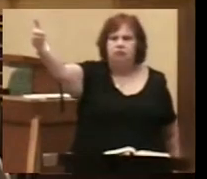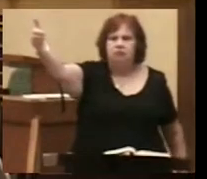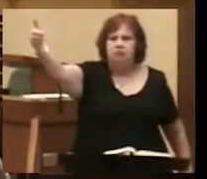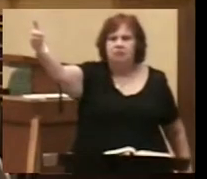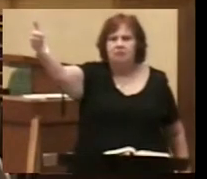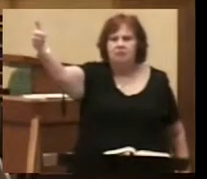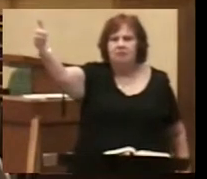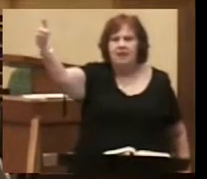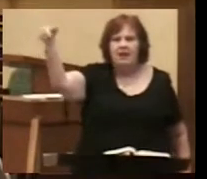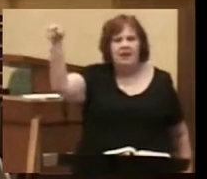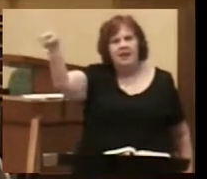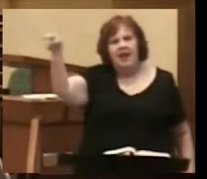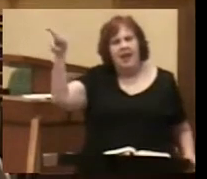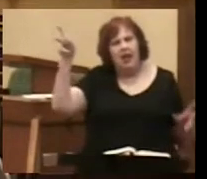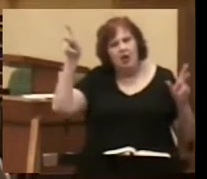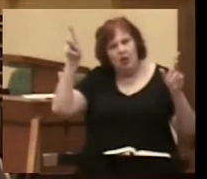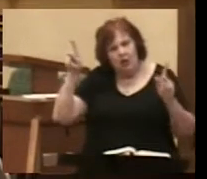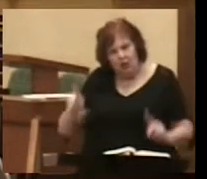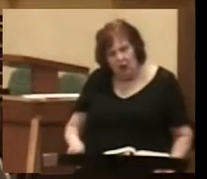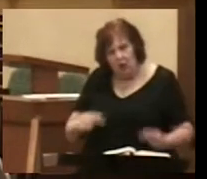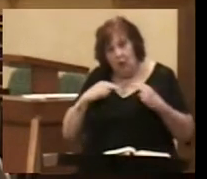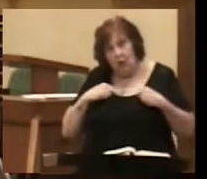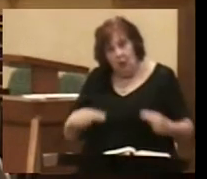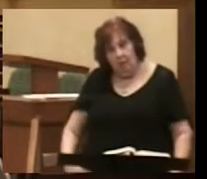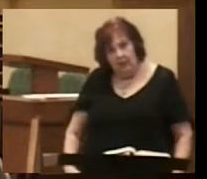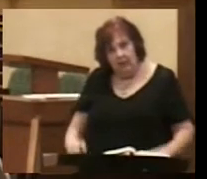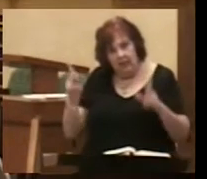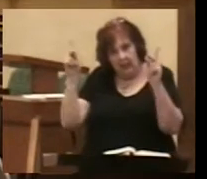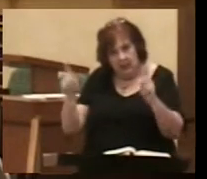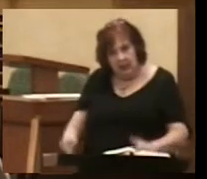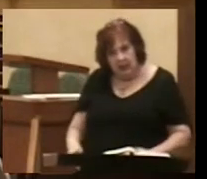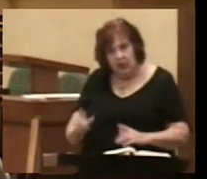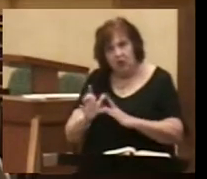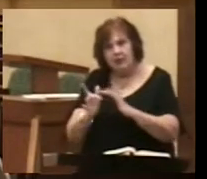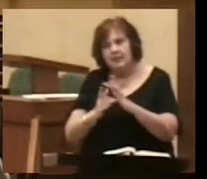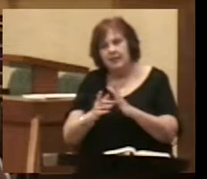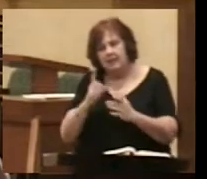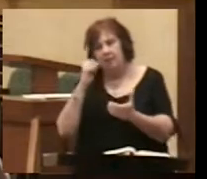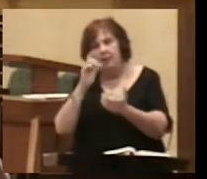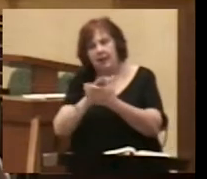very human Jesus believed the promise.